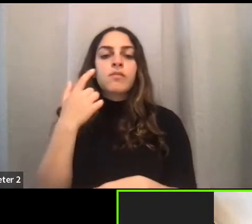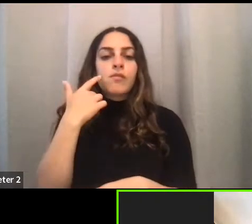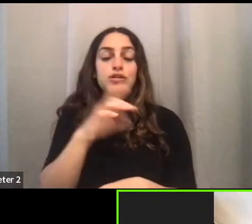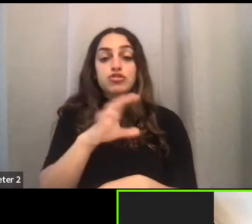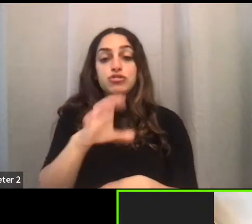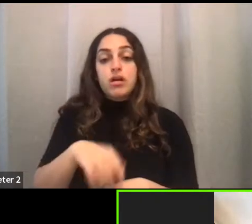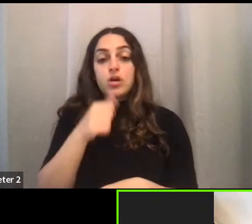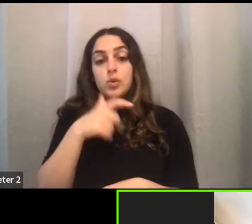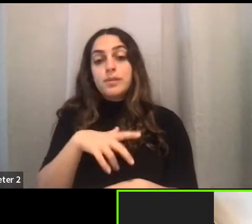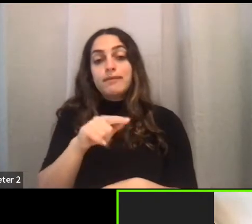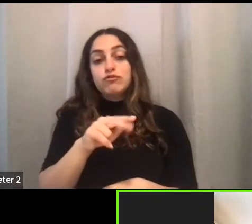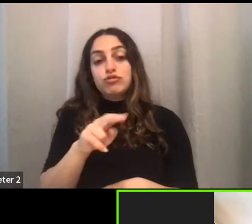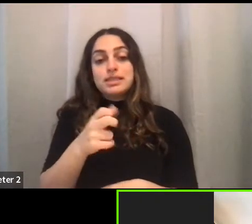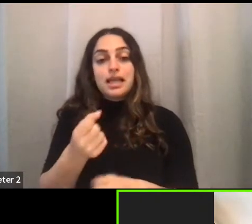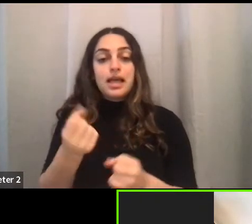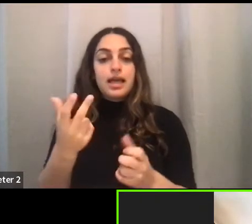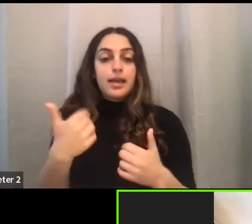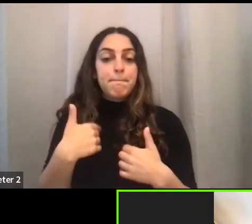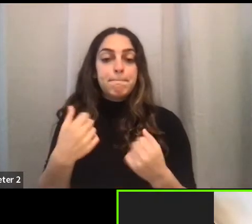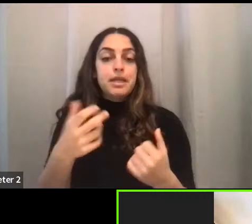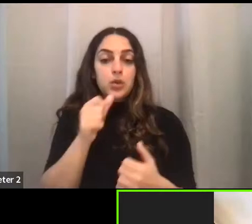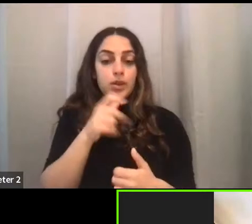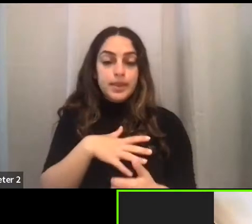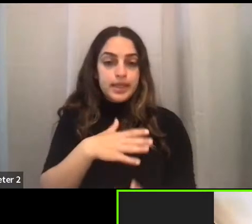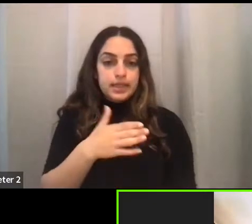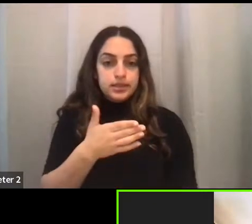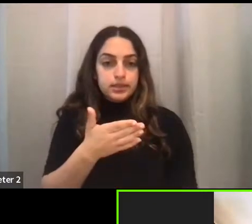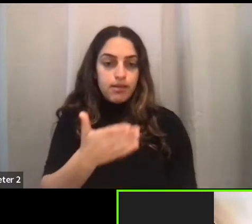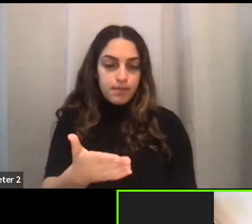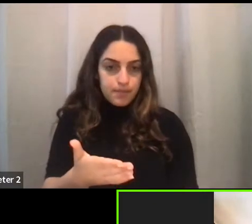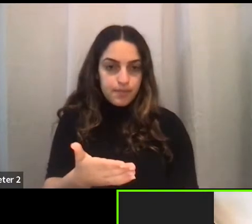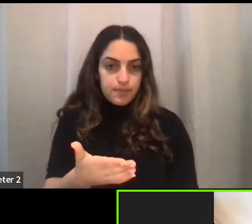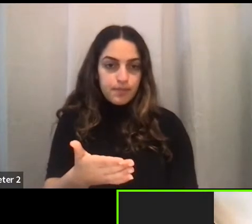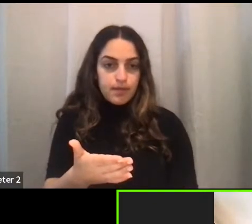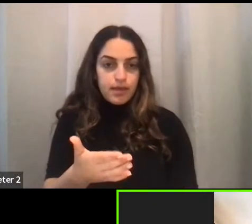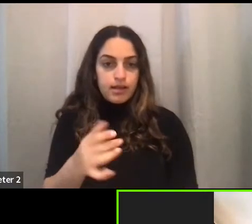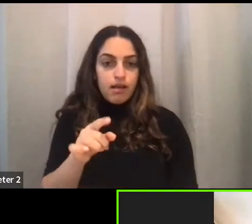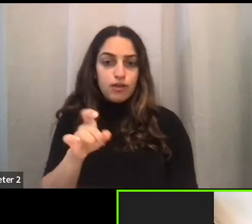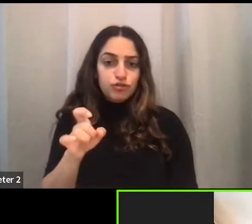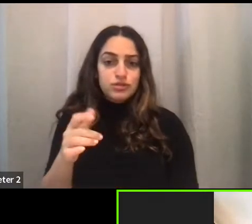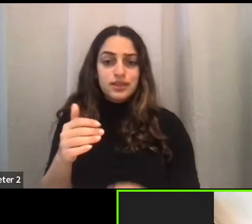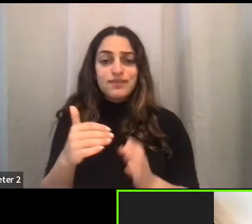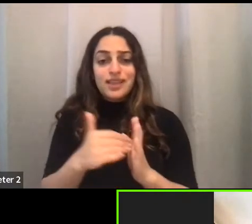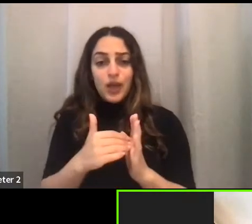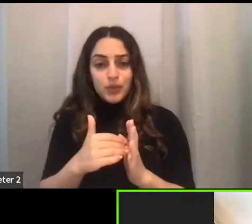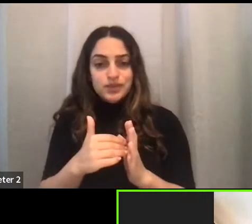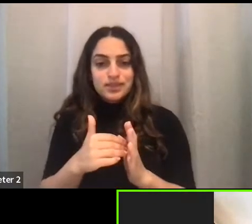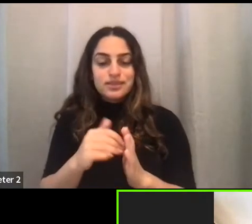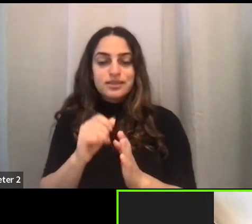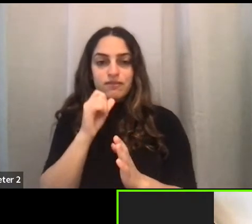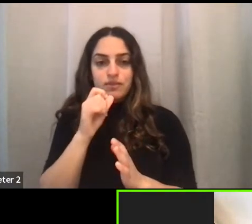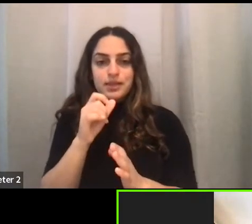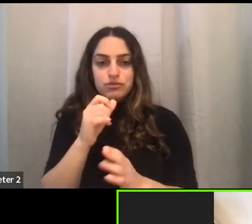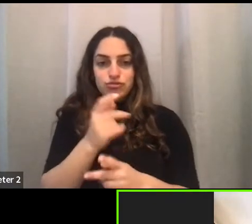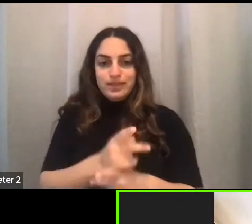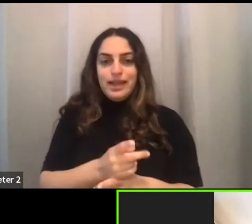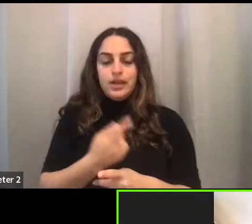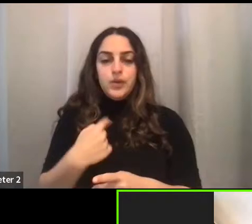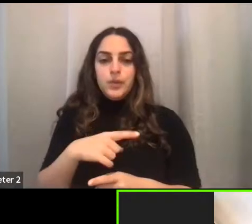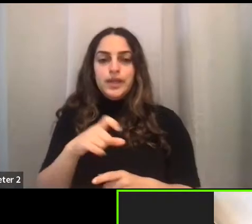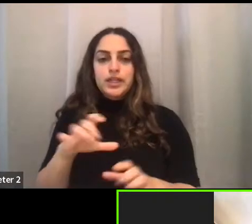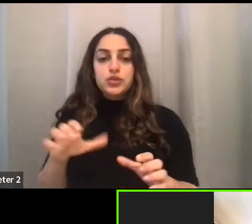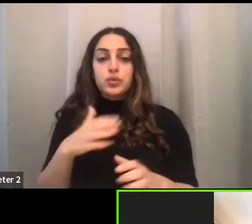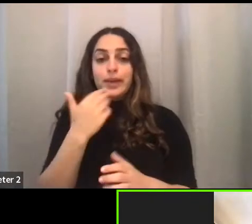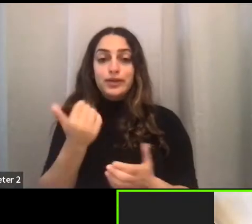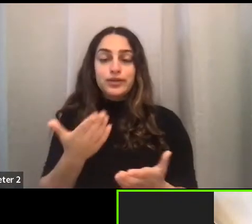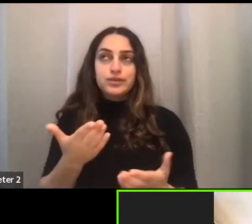has had millions of women come through their door and hundreds of thousands haven't been retained what we could do better is